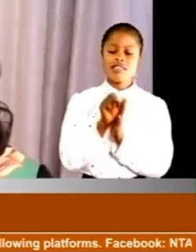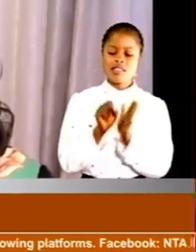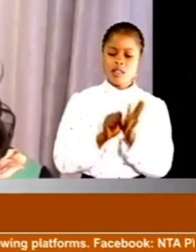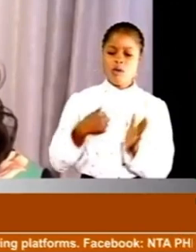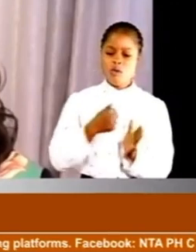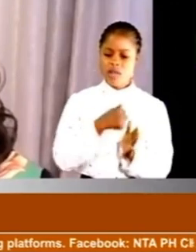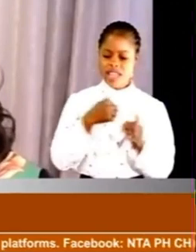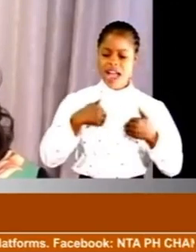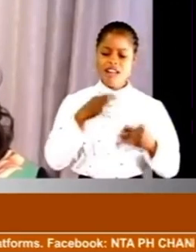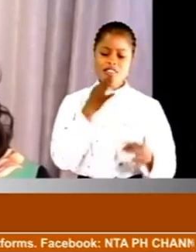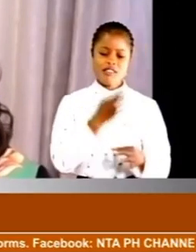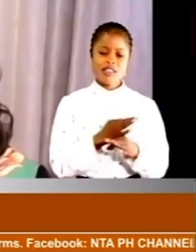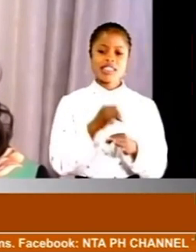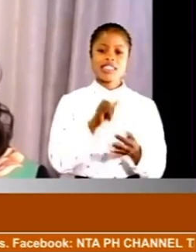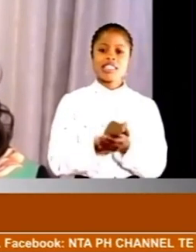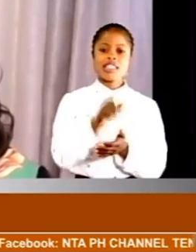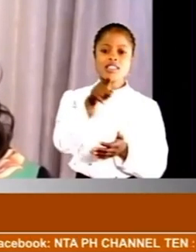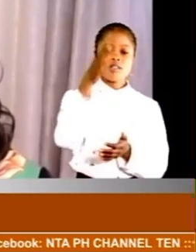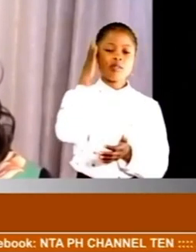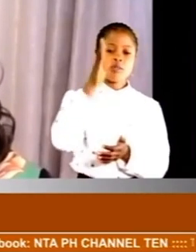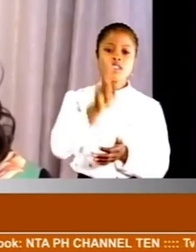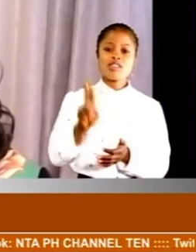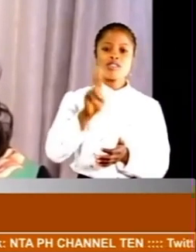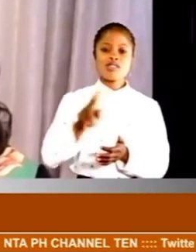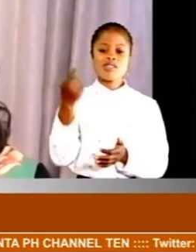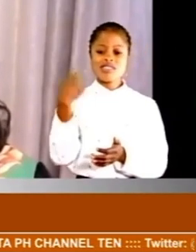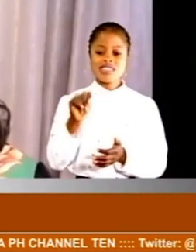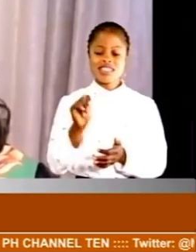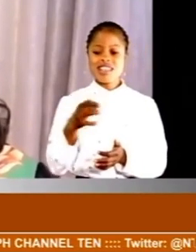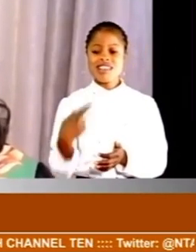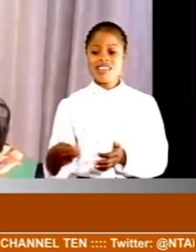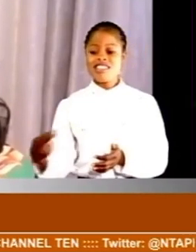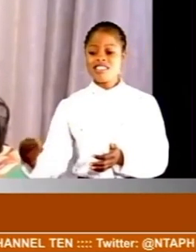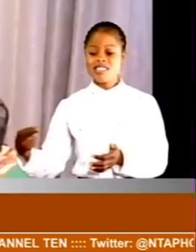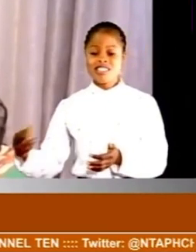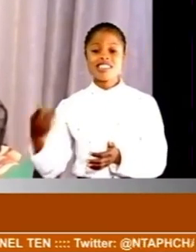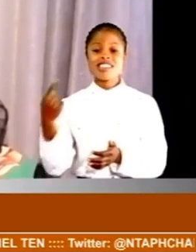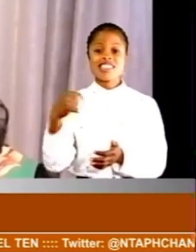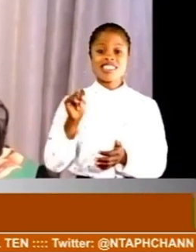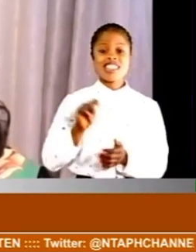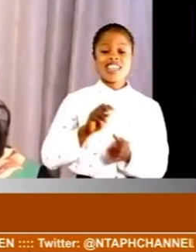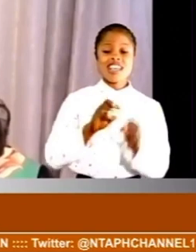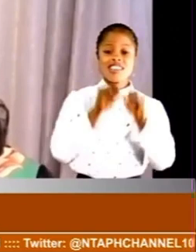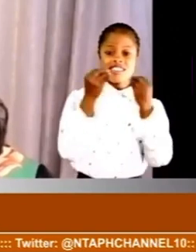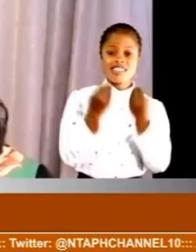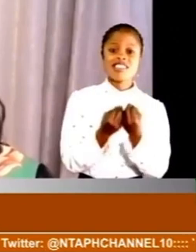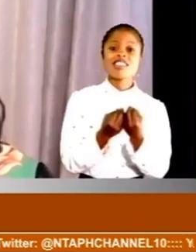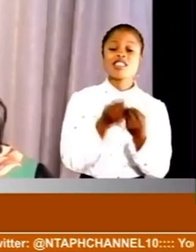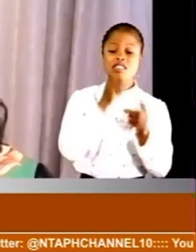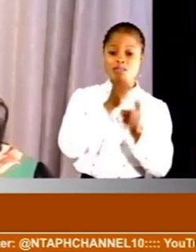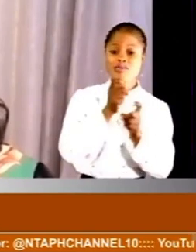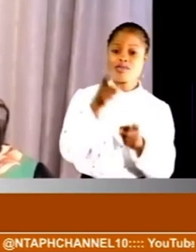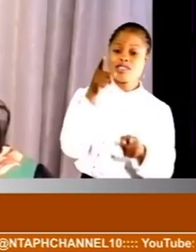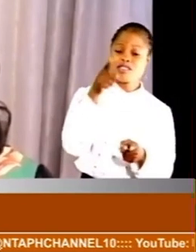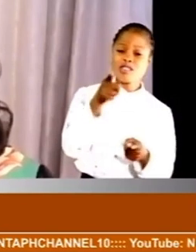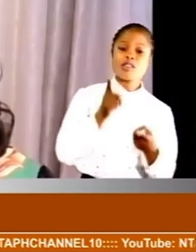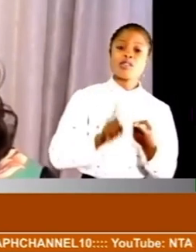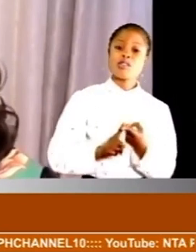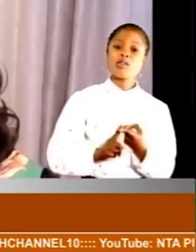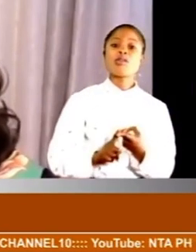the resources the foundation is providing you to wisely further your legal education, enhance your skills,